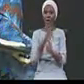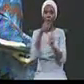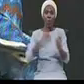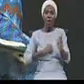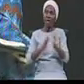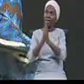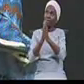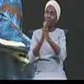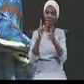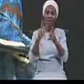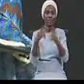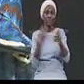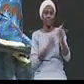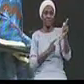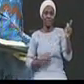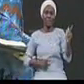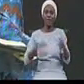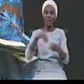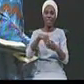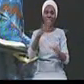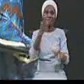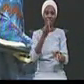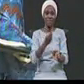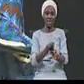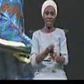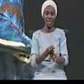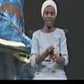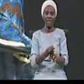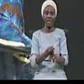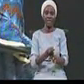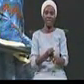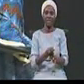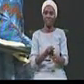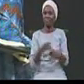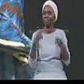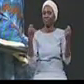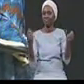faith, when I pray to the Lord in faith,